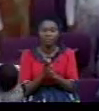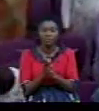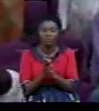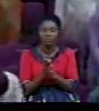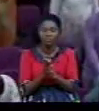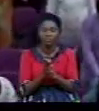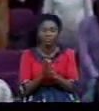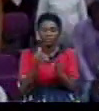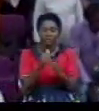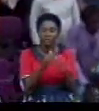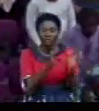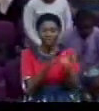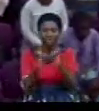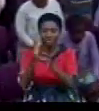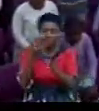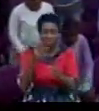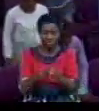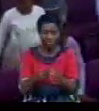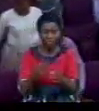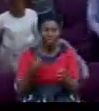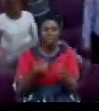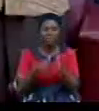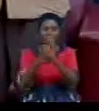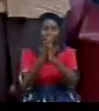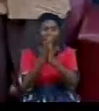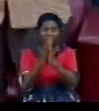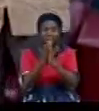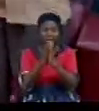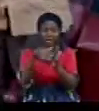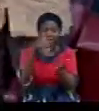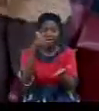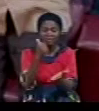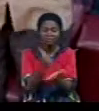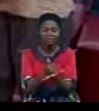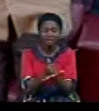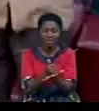in Jesus name we pray